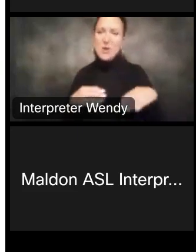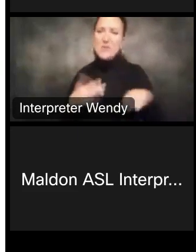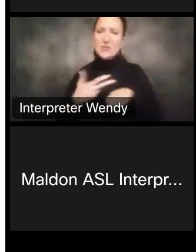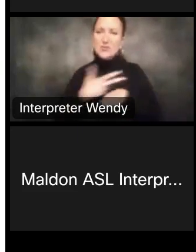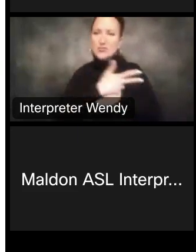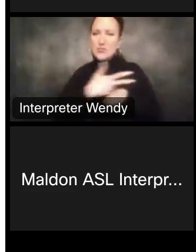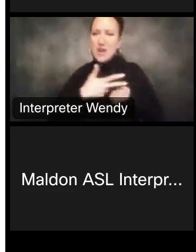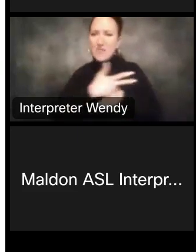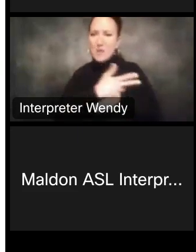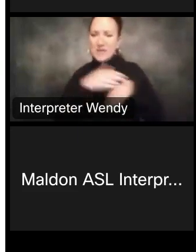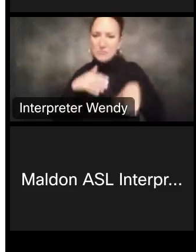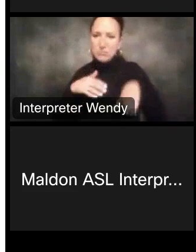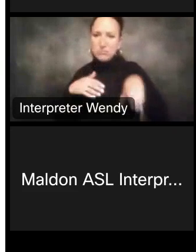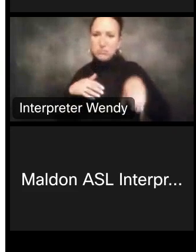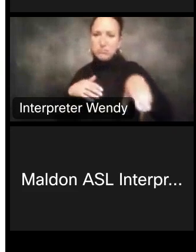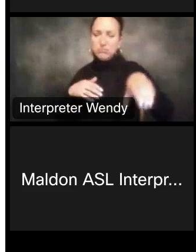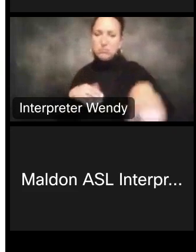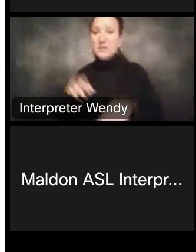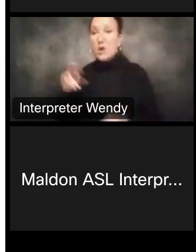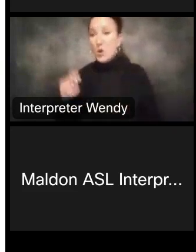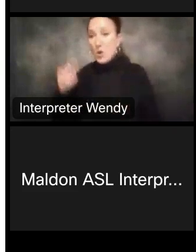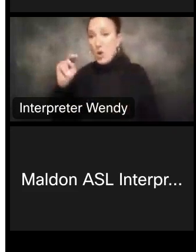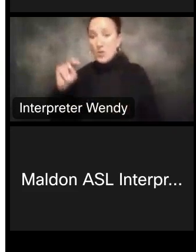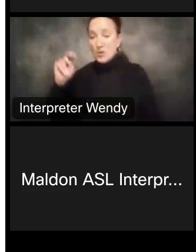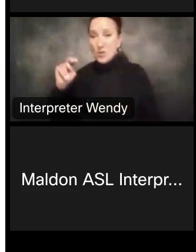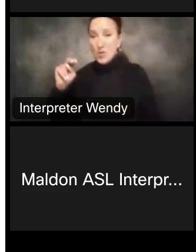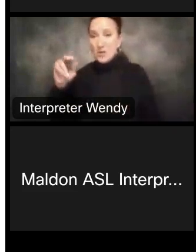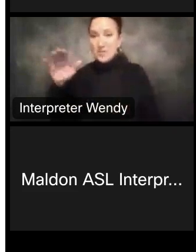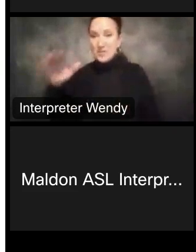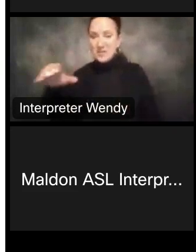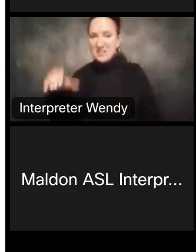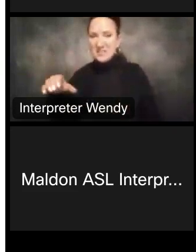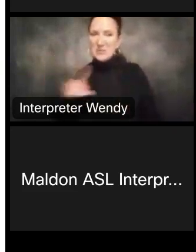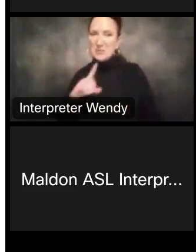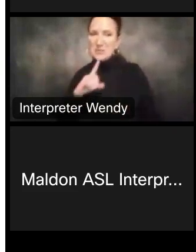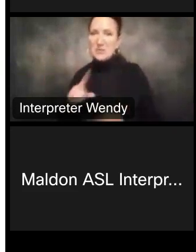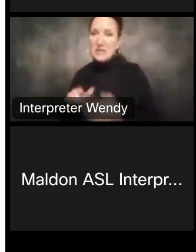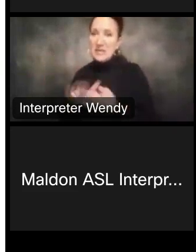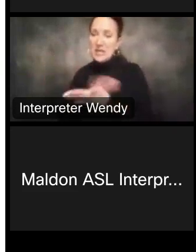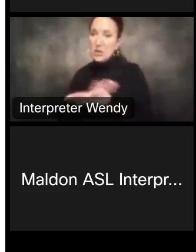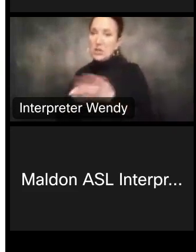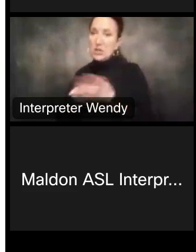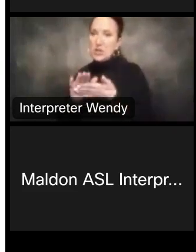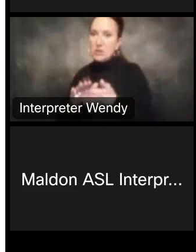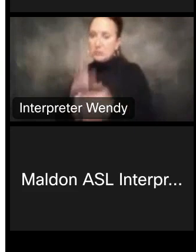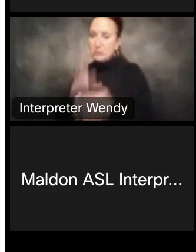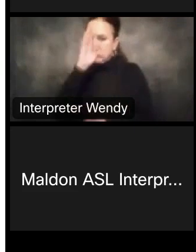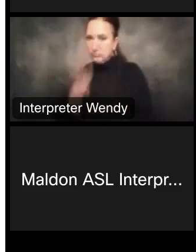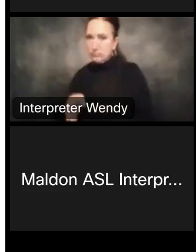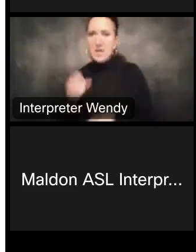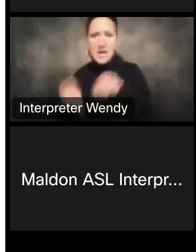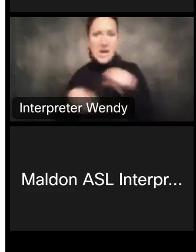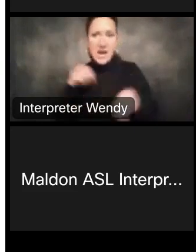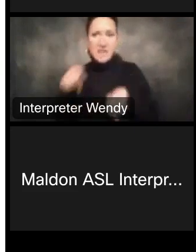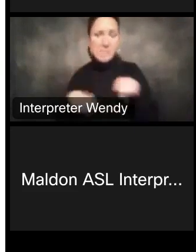along this corridor, and on the north side, there just aren't. It is a real nice, clear shot. I've ridden it myself a number of